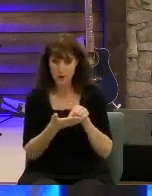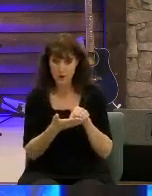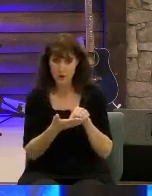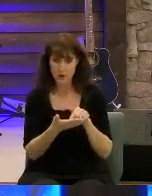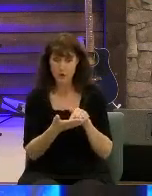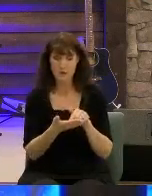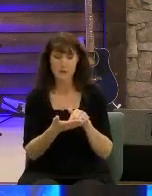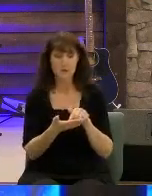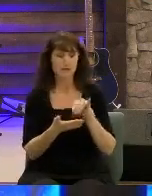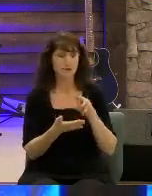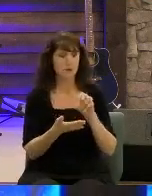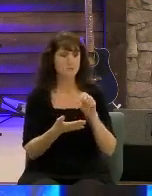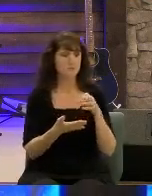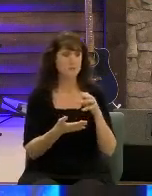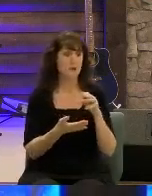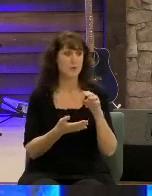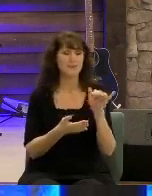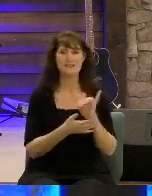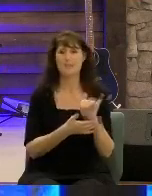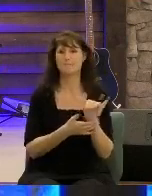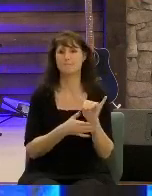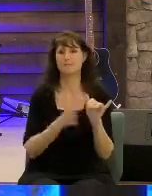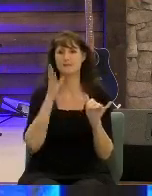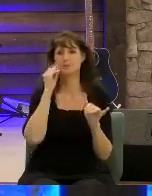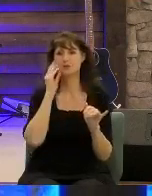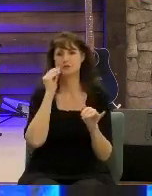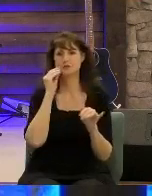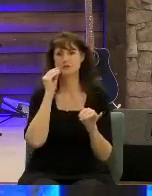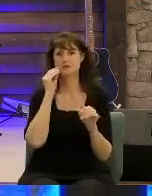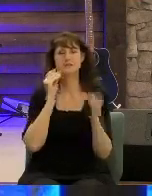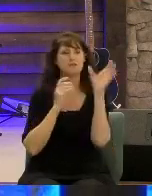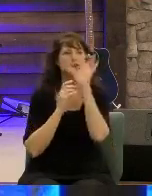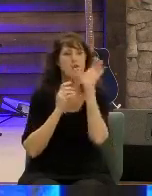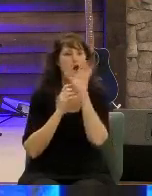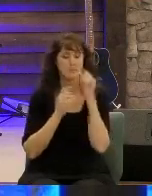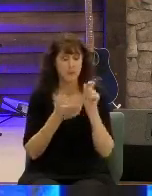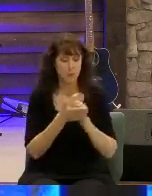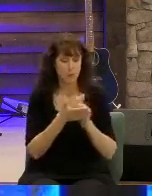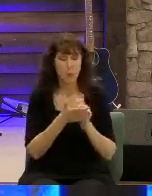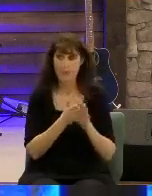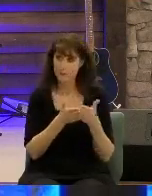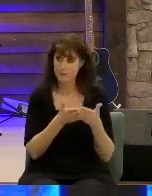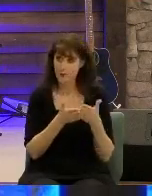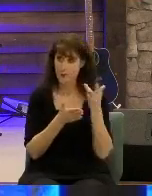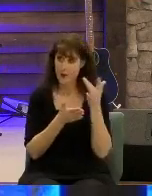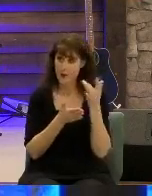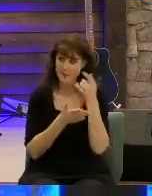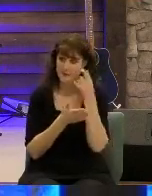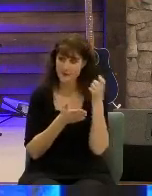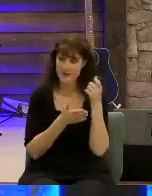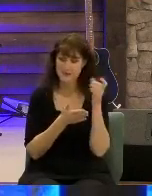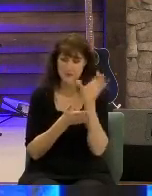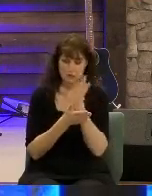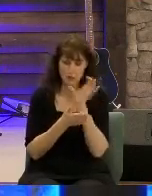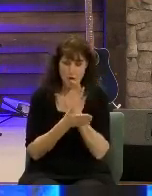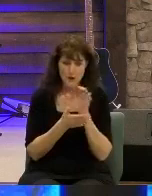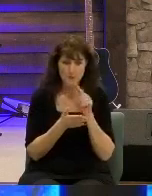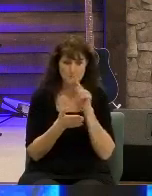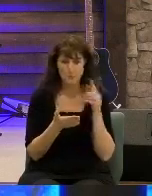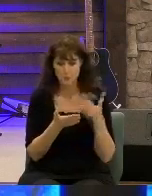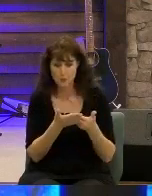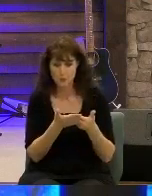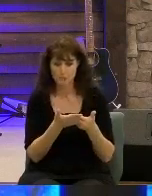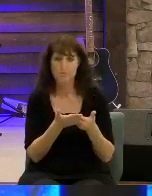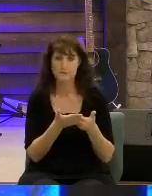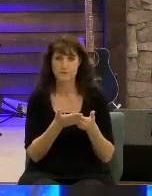Josh McDowell did the same thing. Okay, he sought out. He wrote this book, okay, because he sought out to prove,